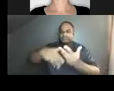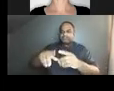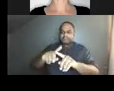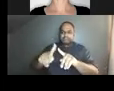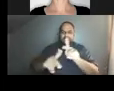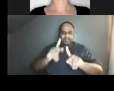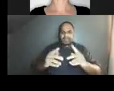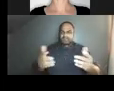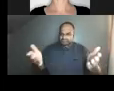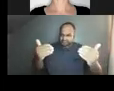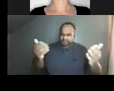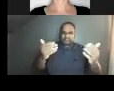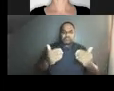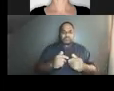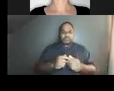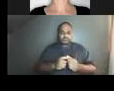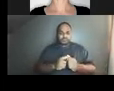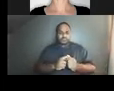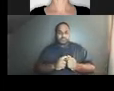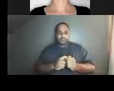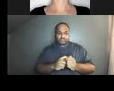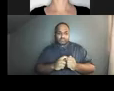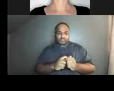has a very diverse and